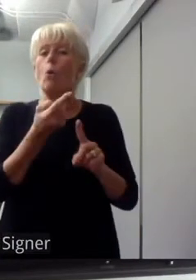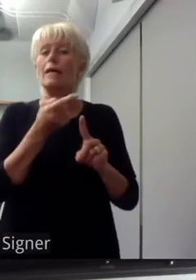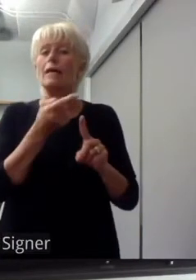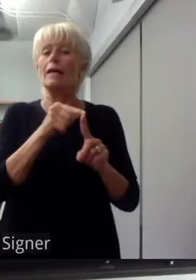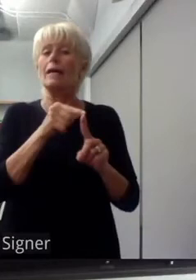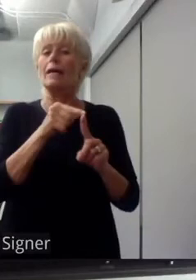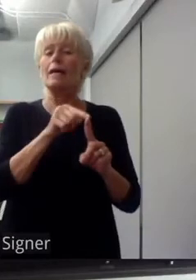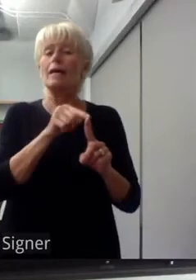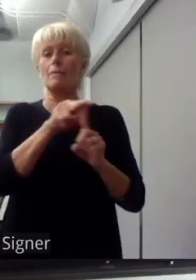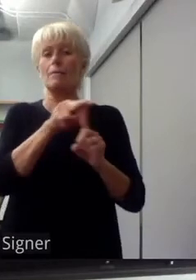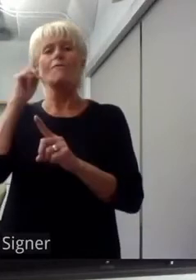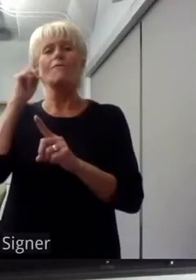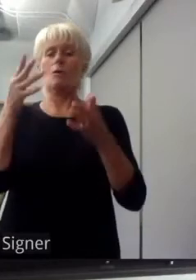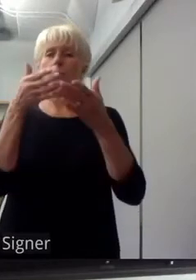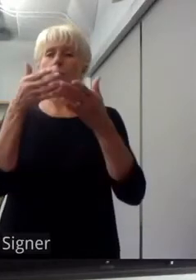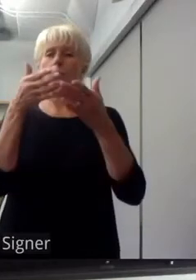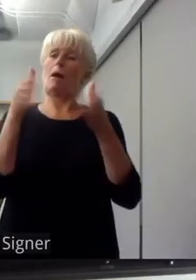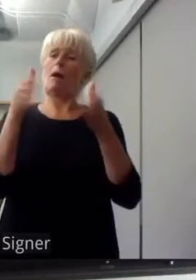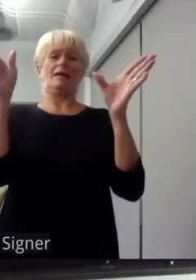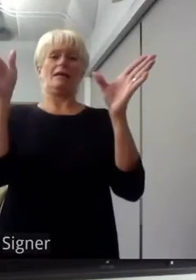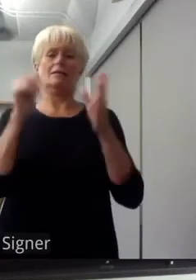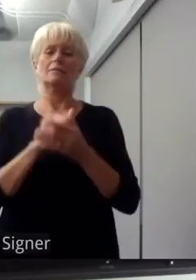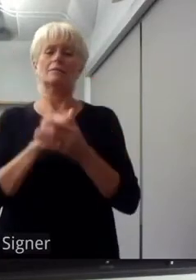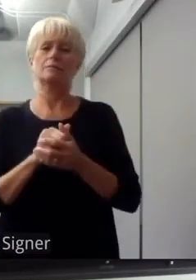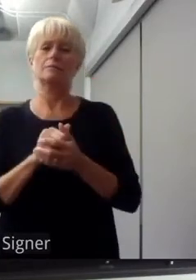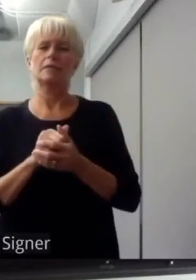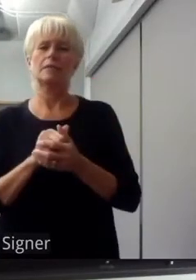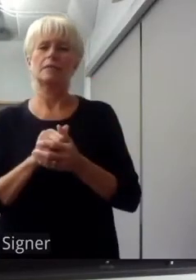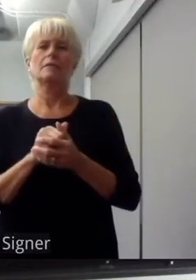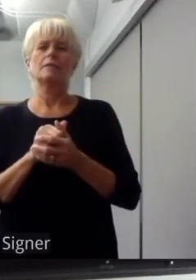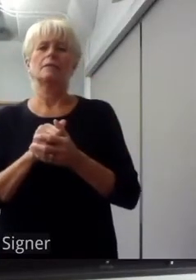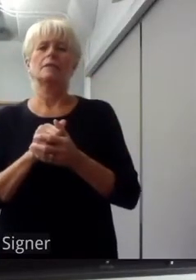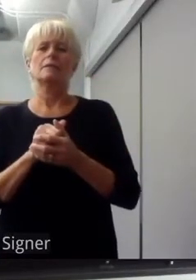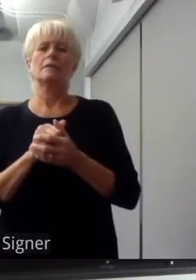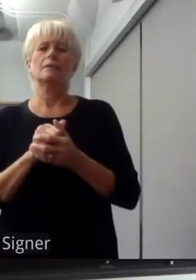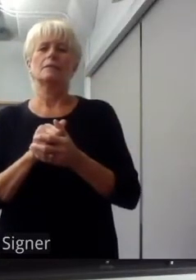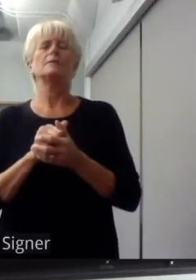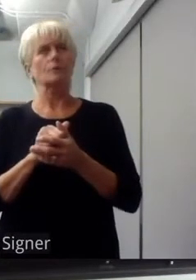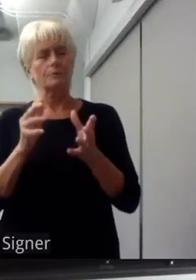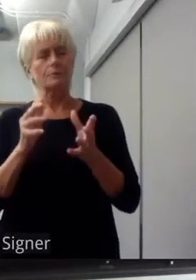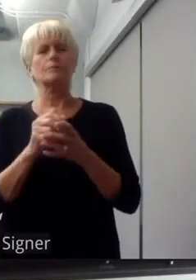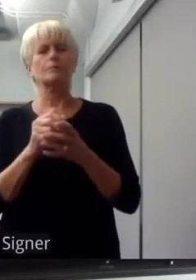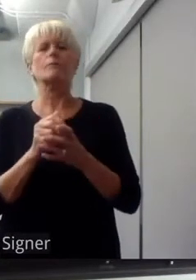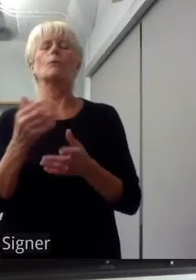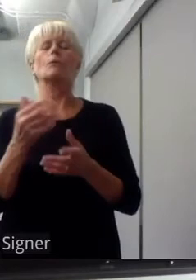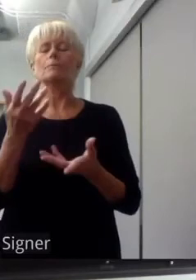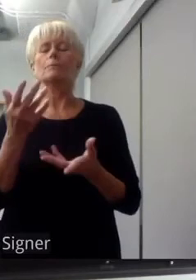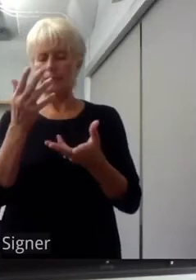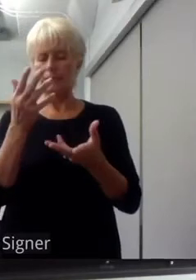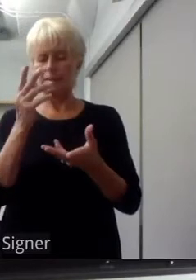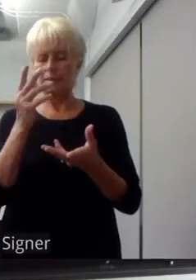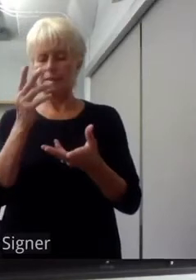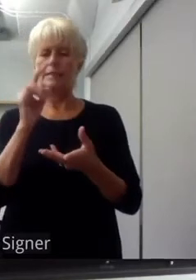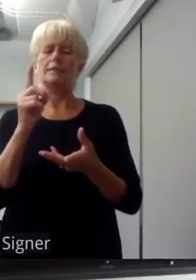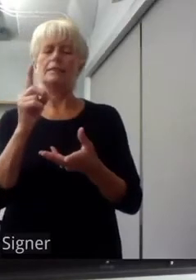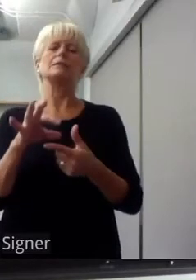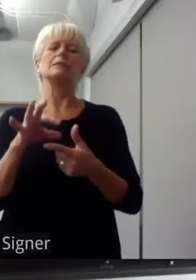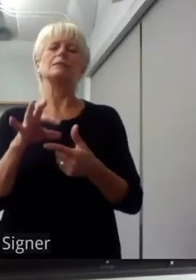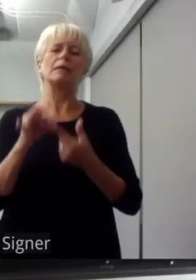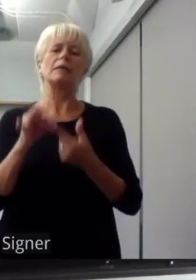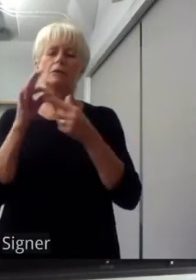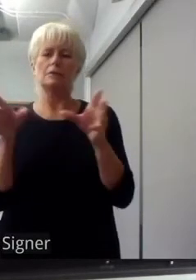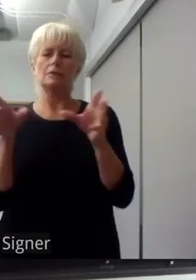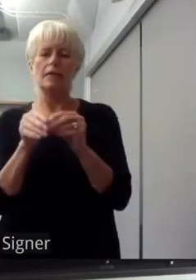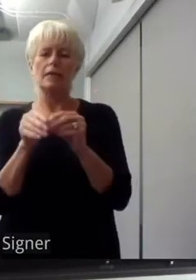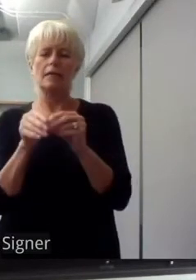sector. So we had special sessions with representatives from the